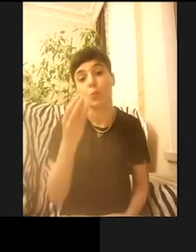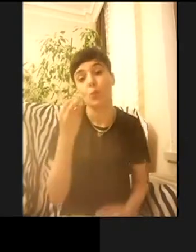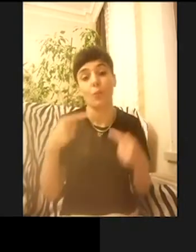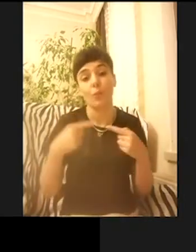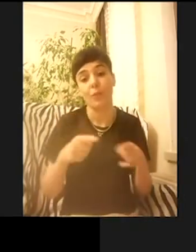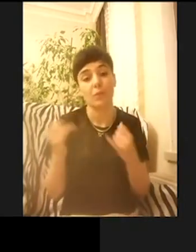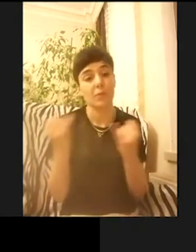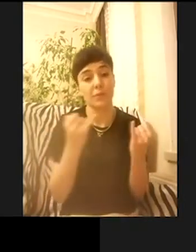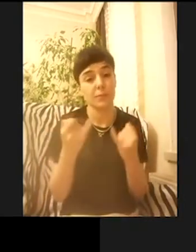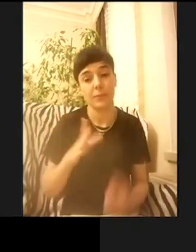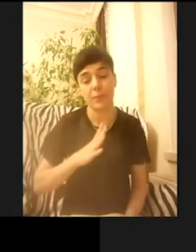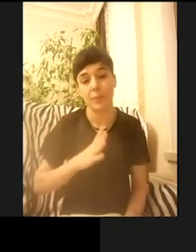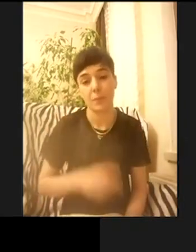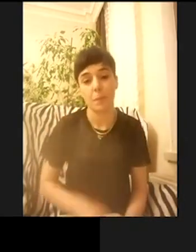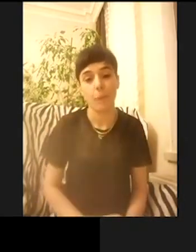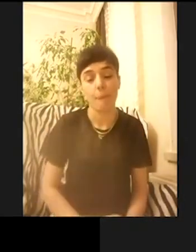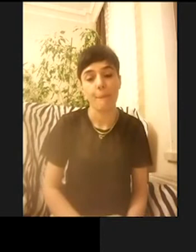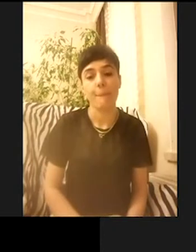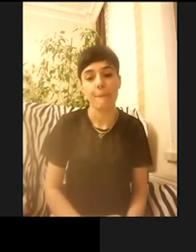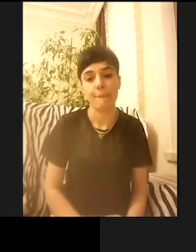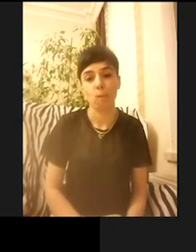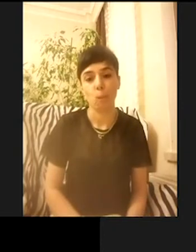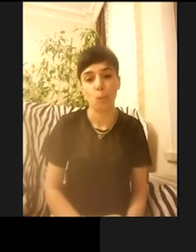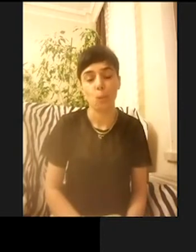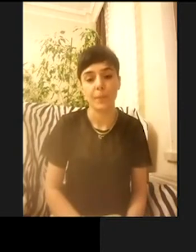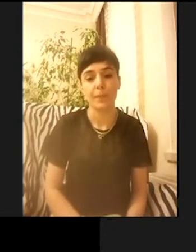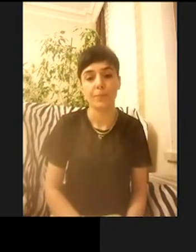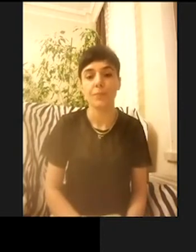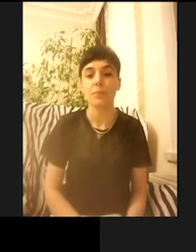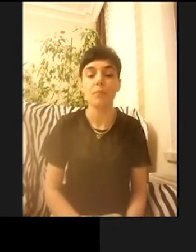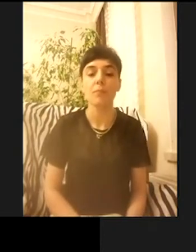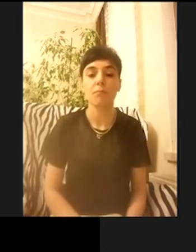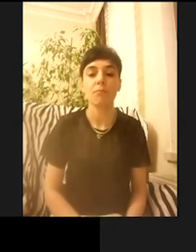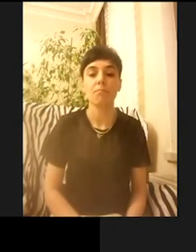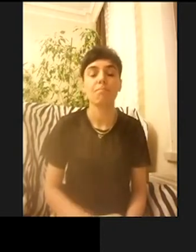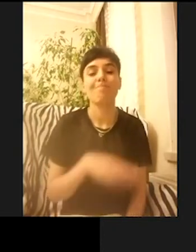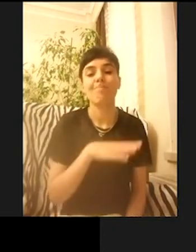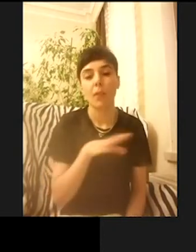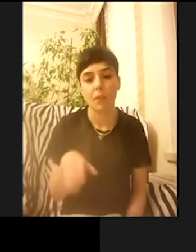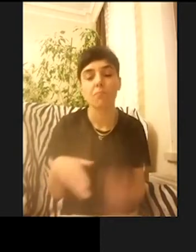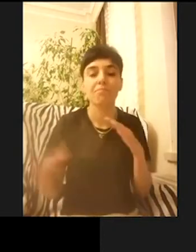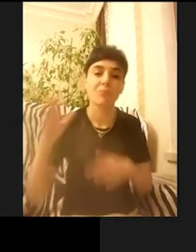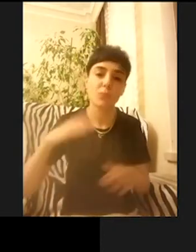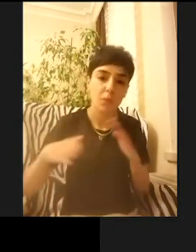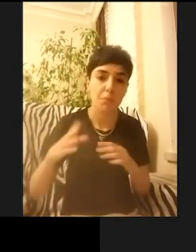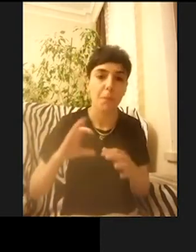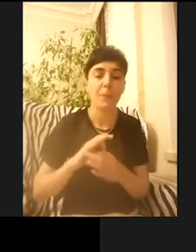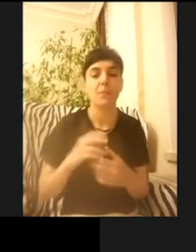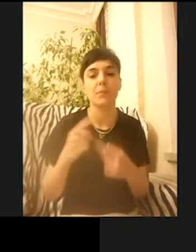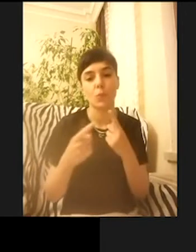the discussions around violence rather than sexual subjectivity or gendered